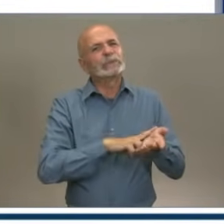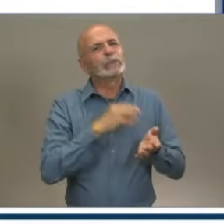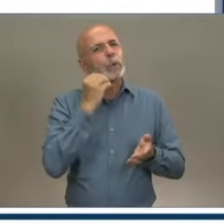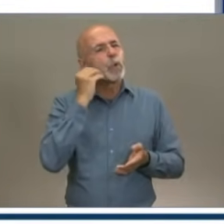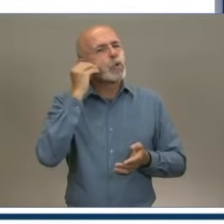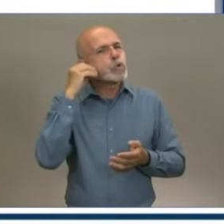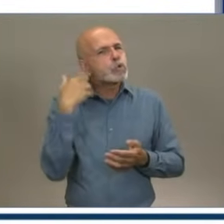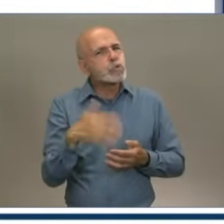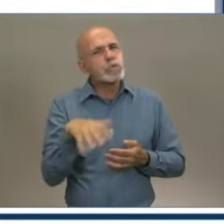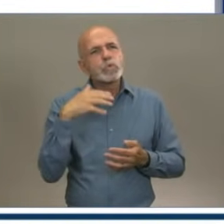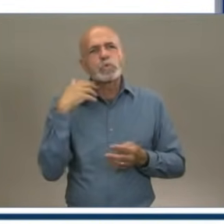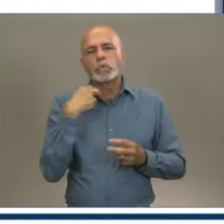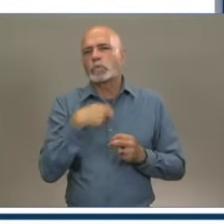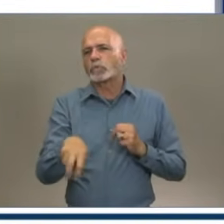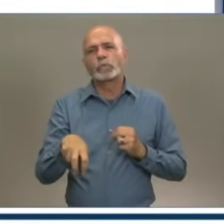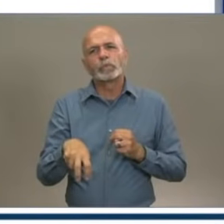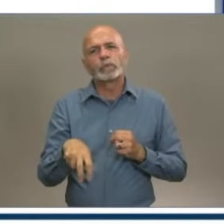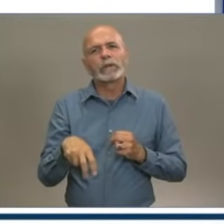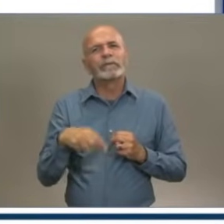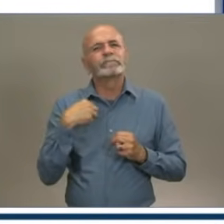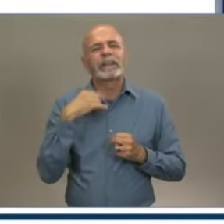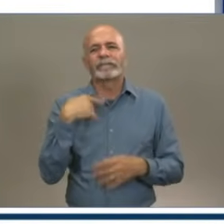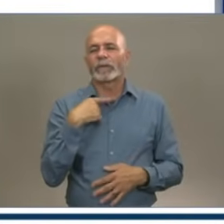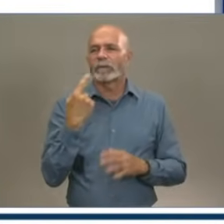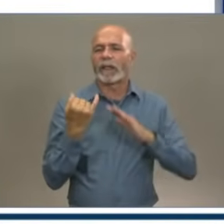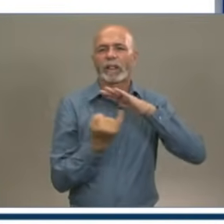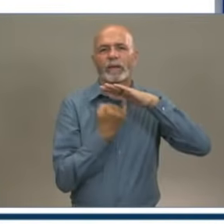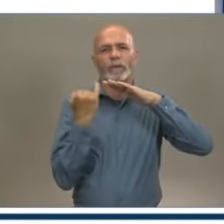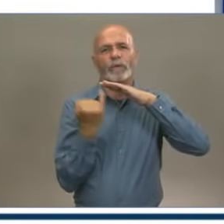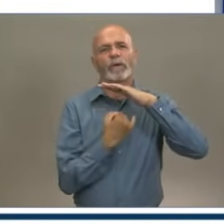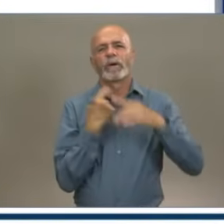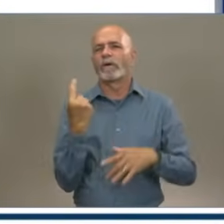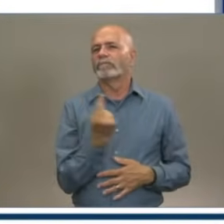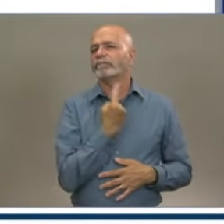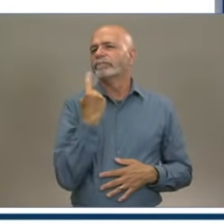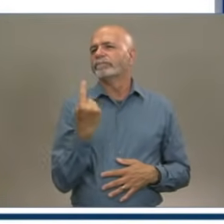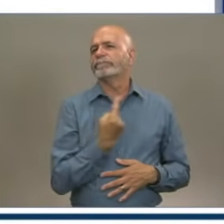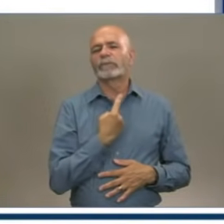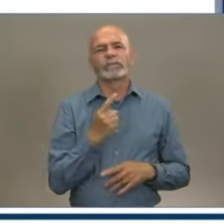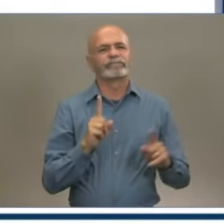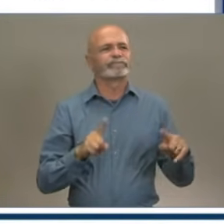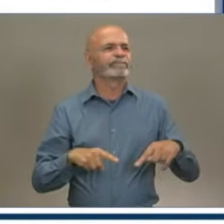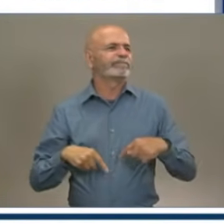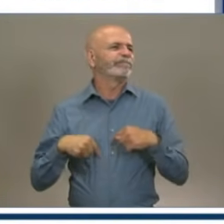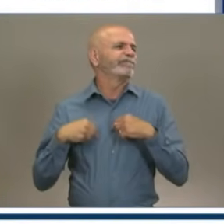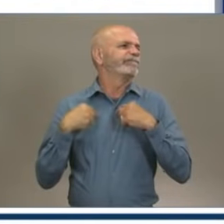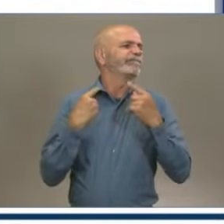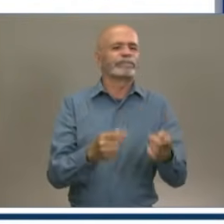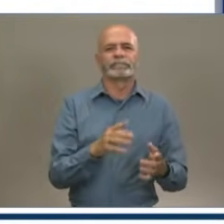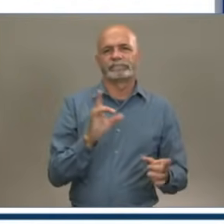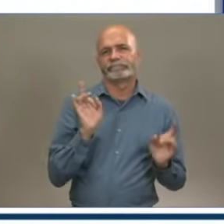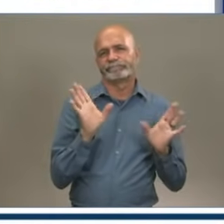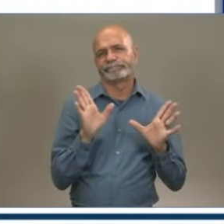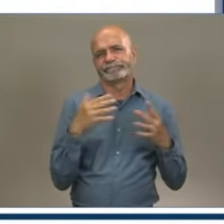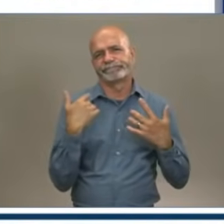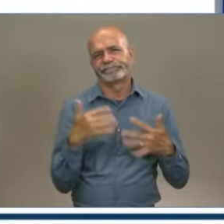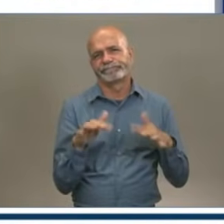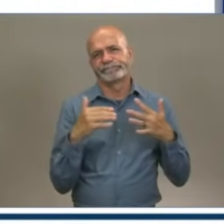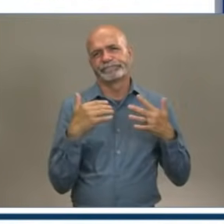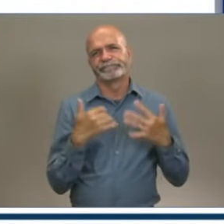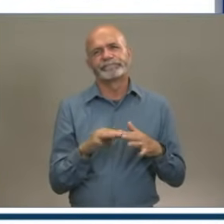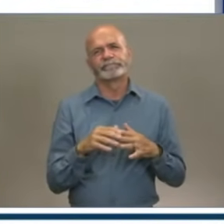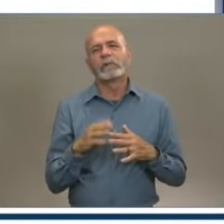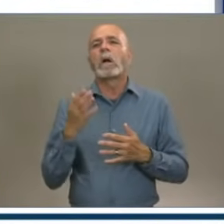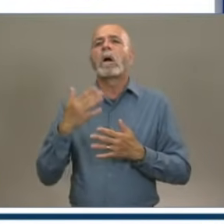how isolated senior populations have been for a long time, more so than other parts of our population.